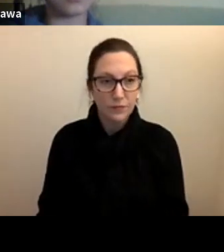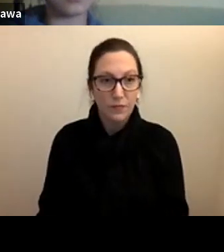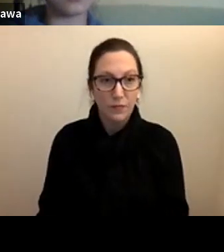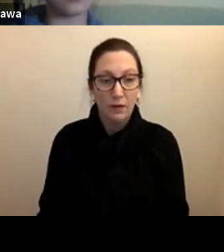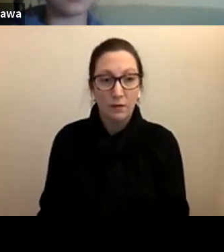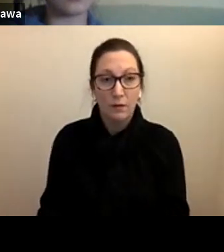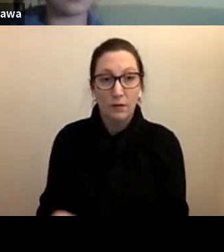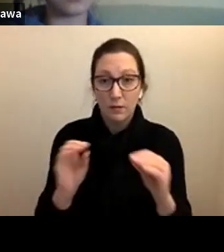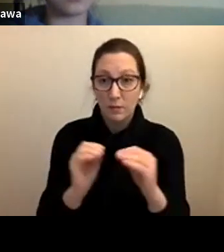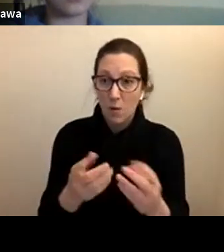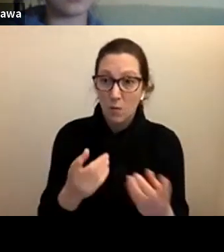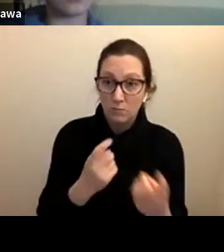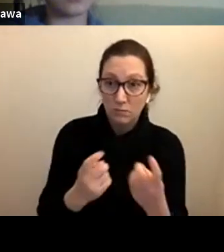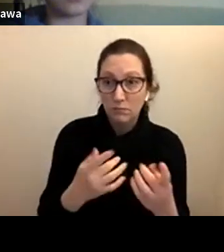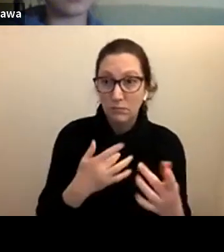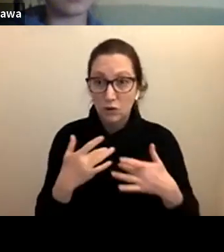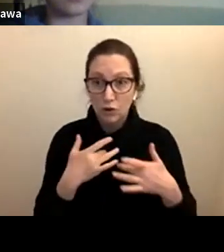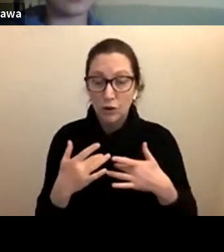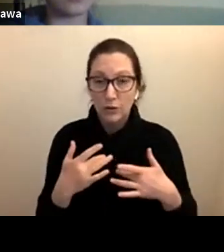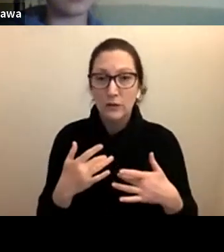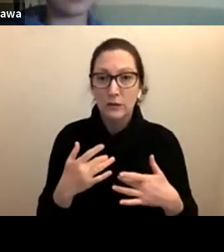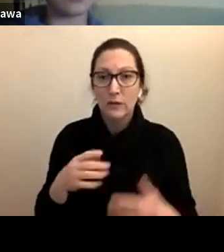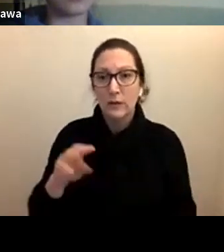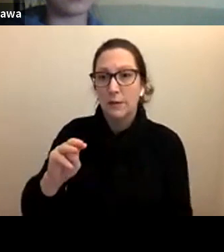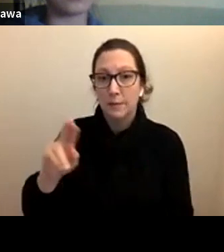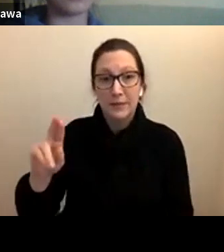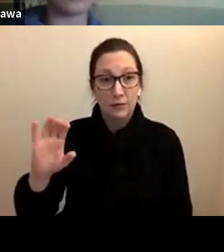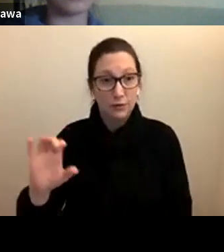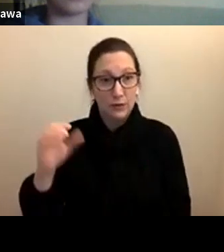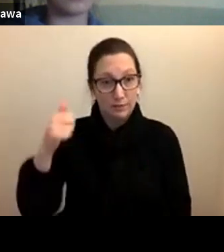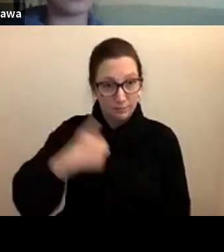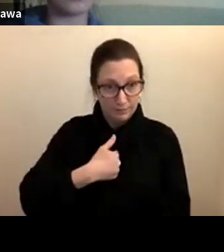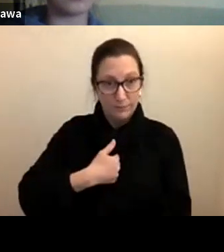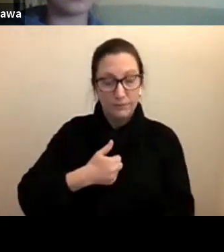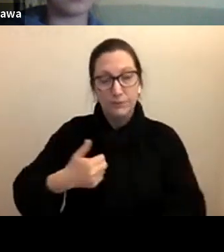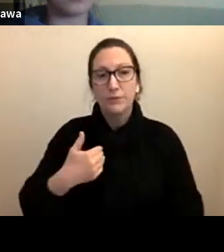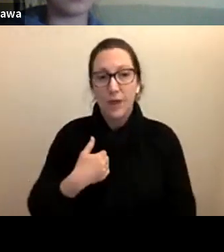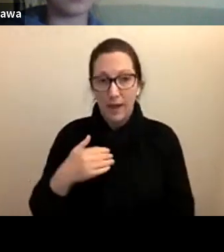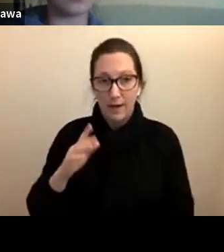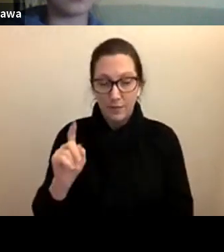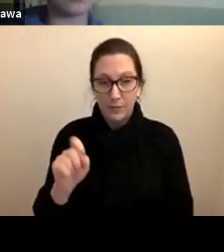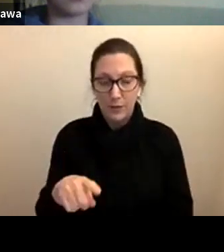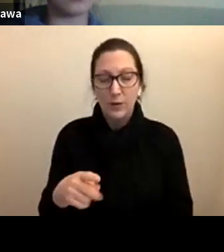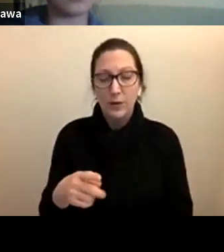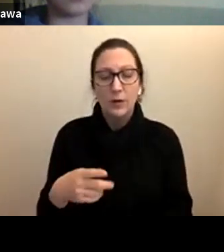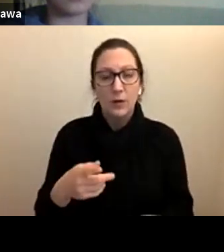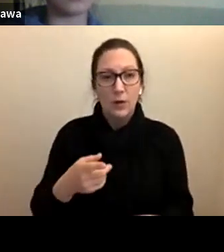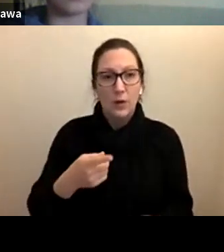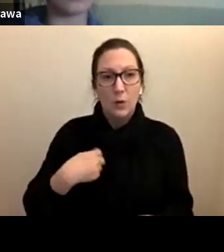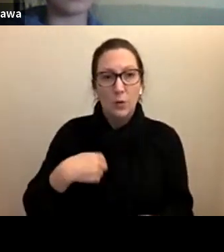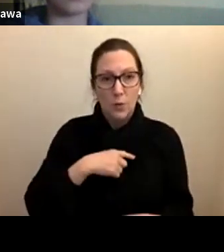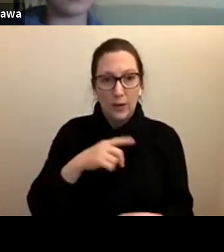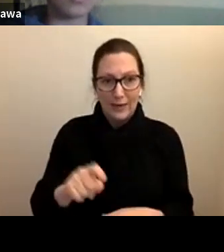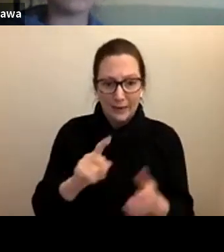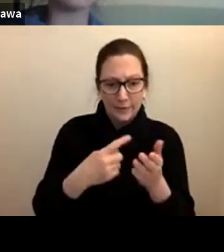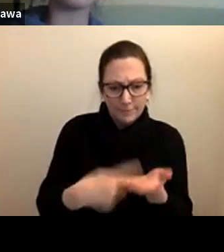Any other questions or concerns? I think I have one, and that is we need to re-examine the use of an assessment